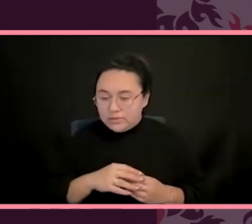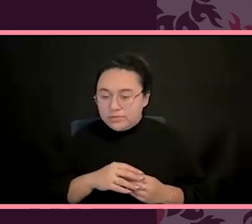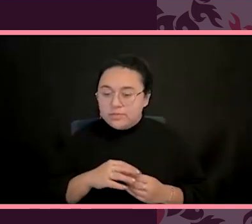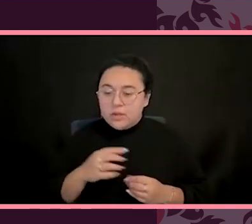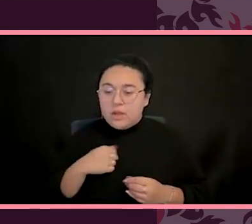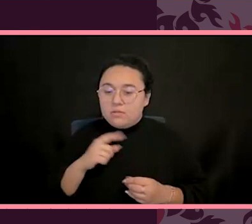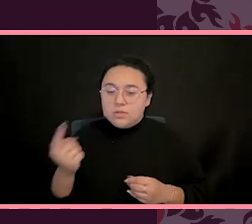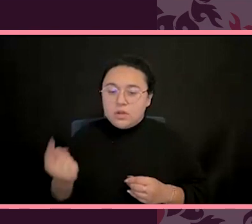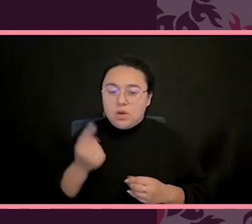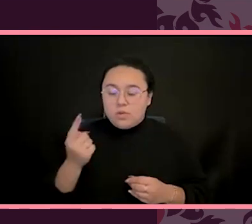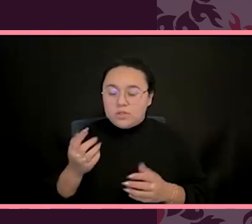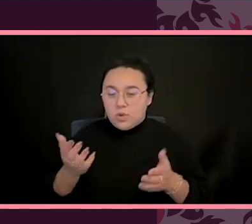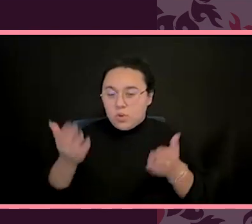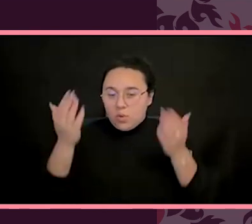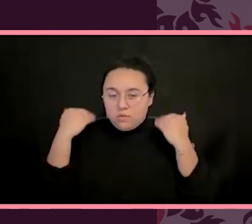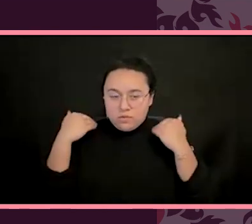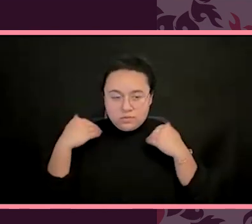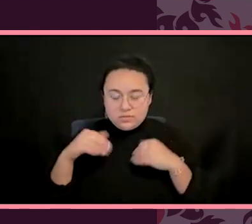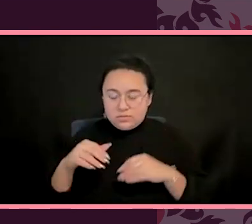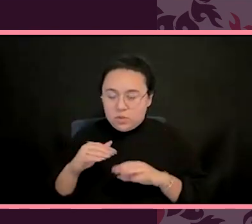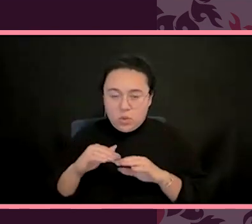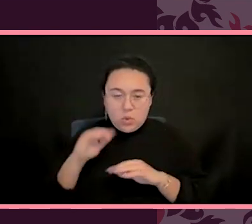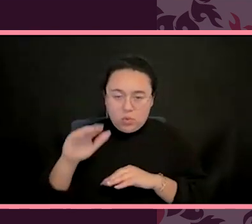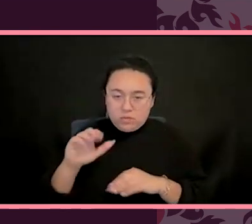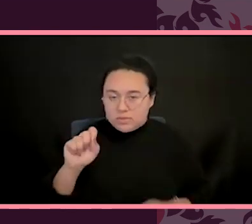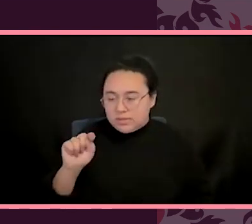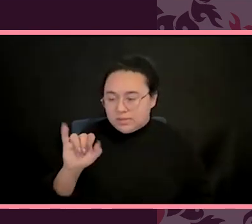was constantly overstimulated, and